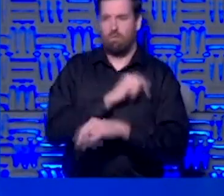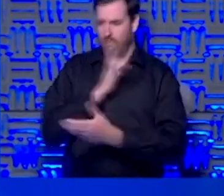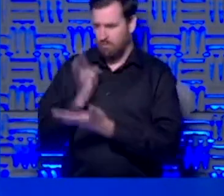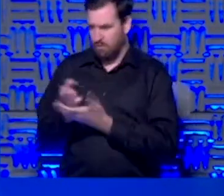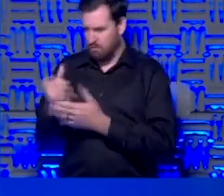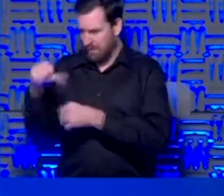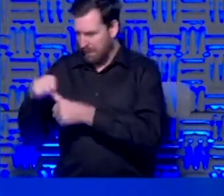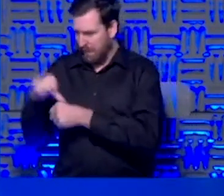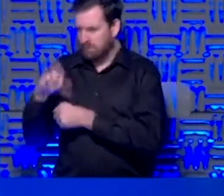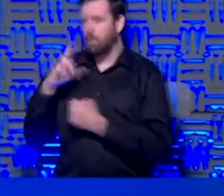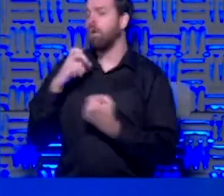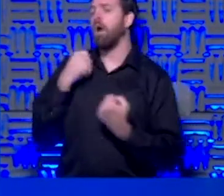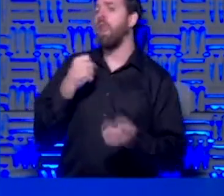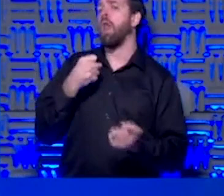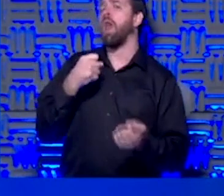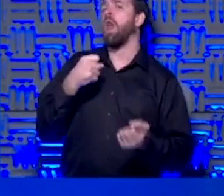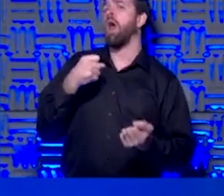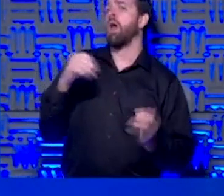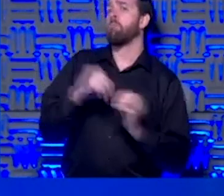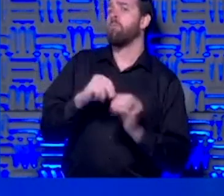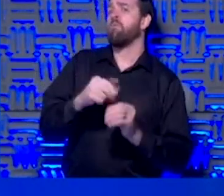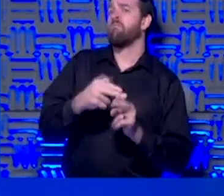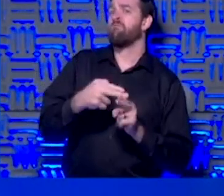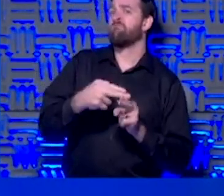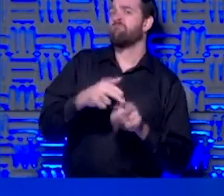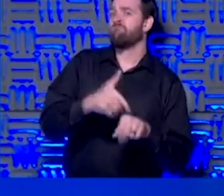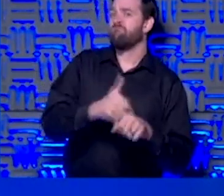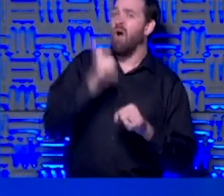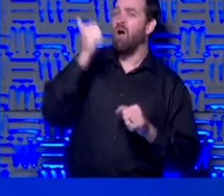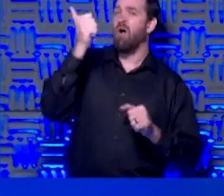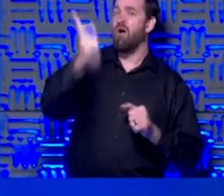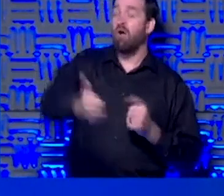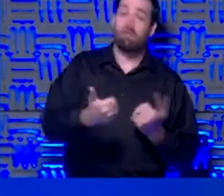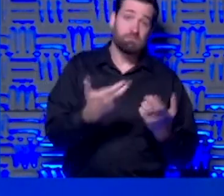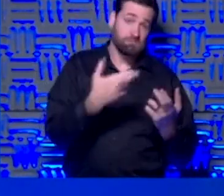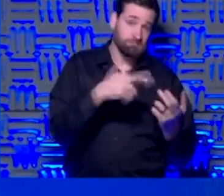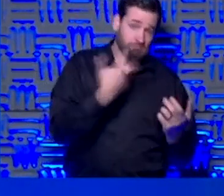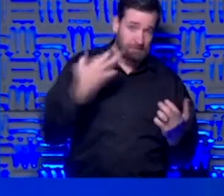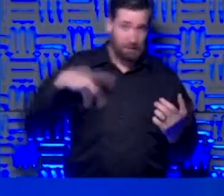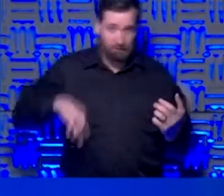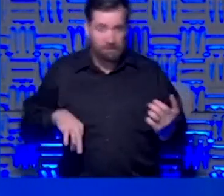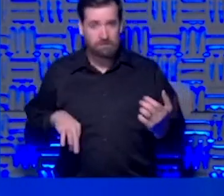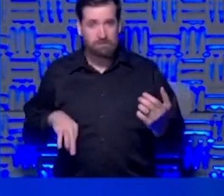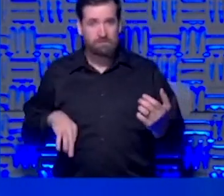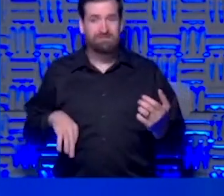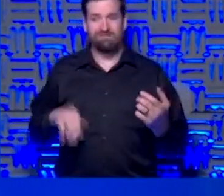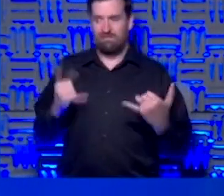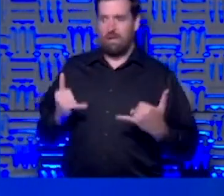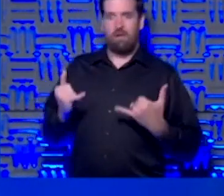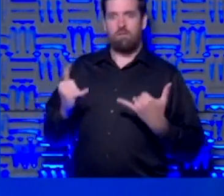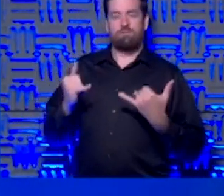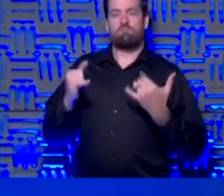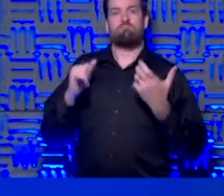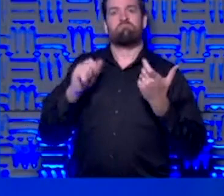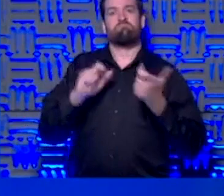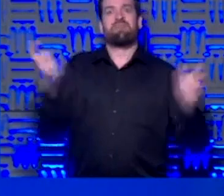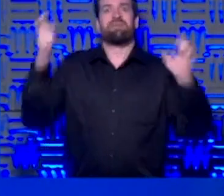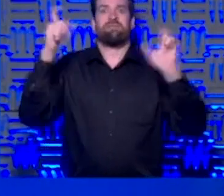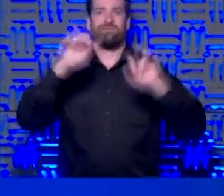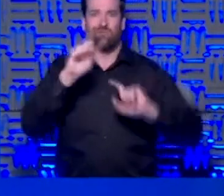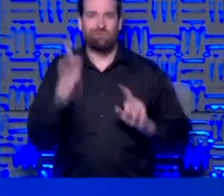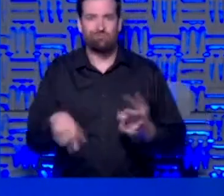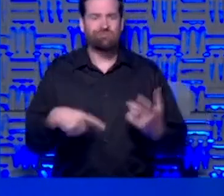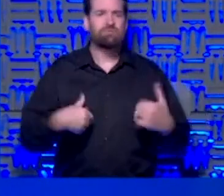gas? Am I going to push a little further and try and go a little bit more? You know, there's a risk-benefit ratio to that. Well, that's a lot bigger question than that because it's about life.